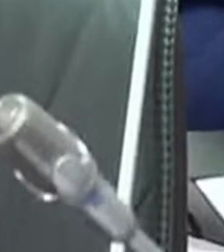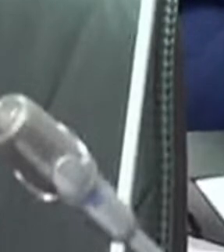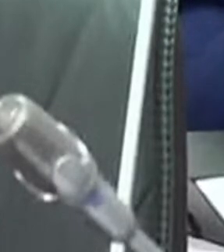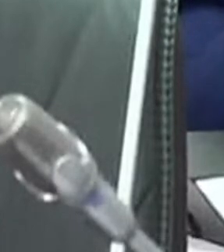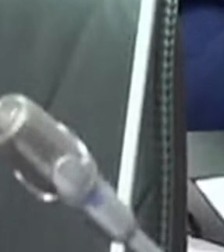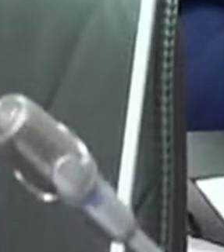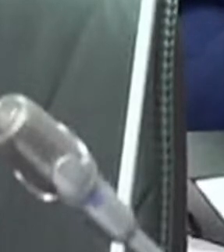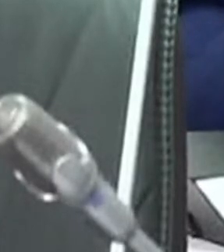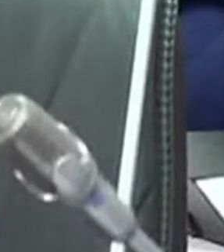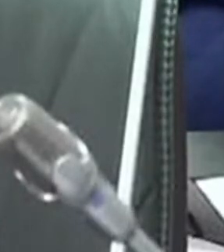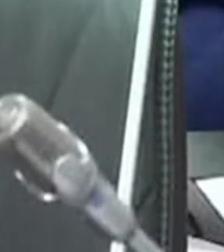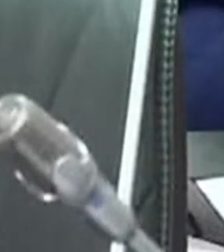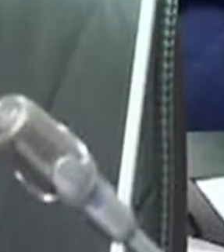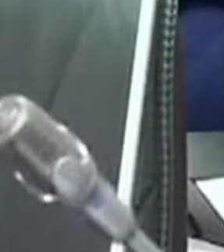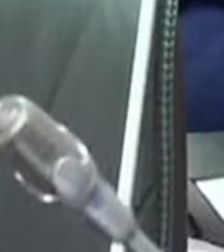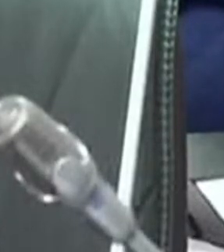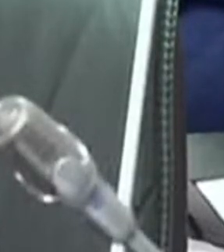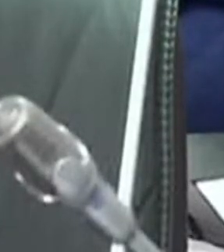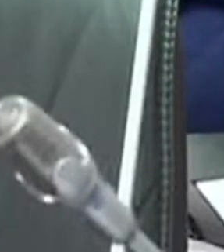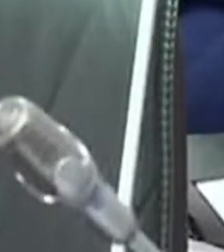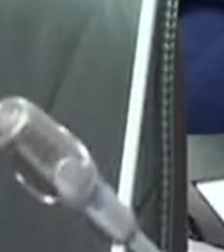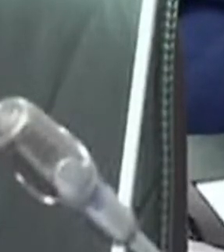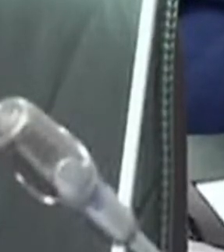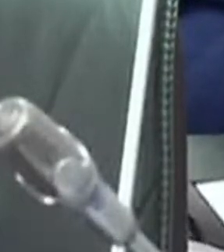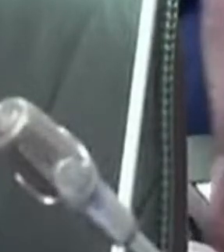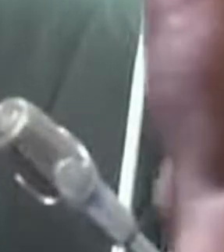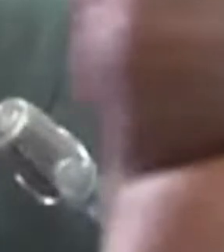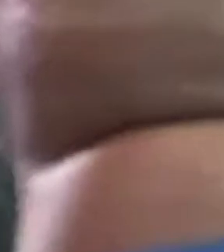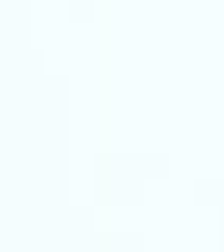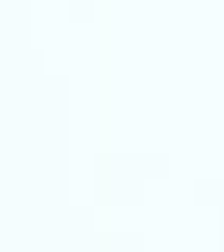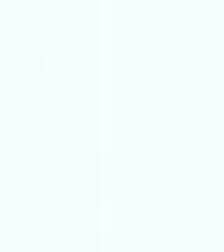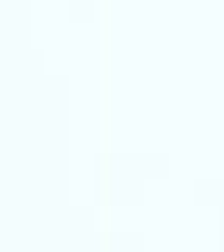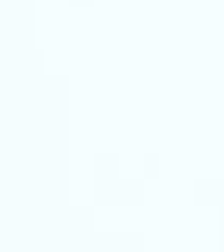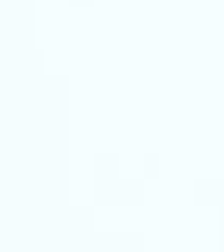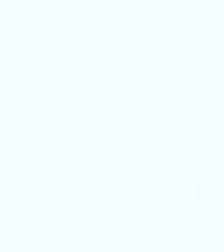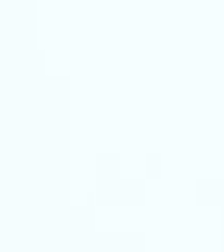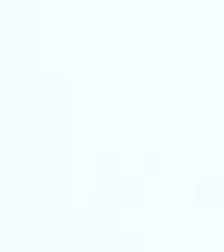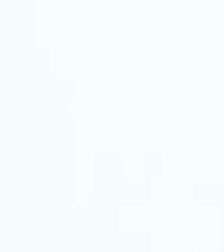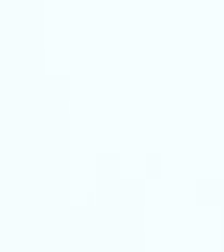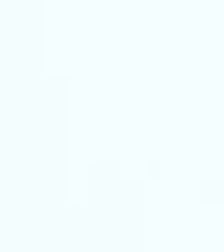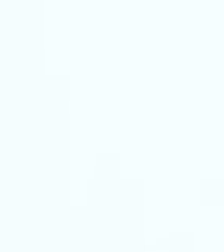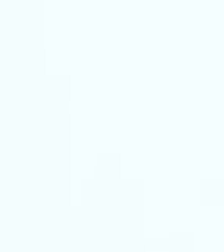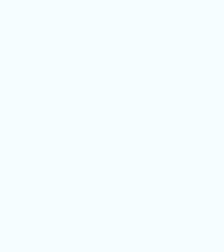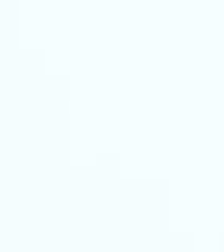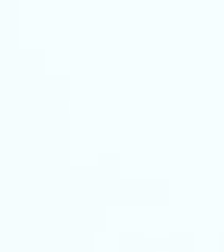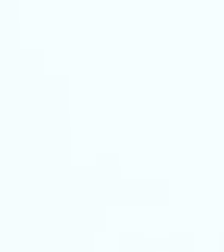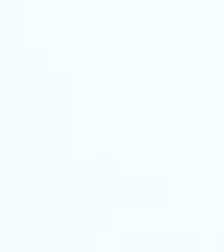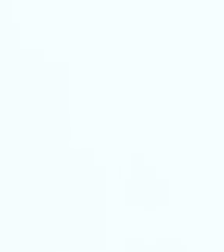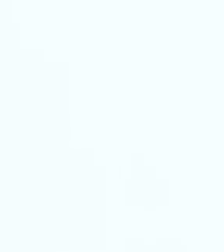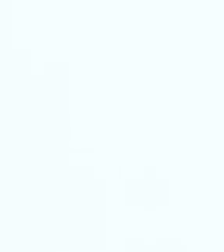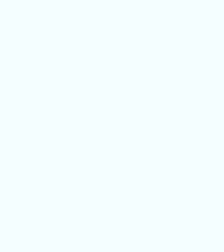Civil Society for Poverty Reduction. All right, thank you. Our staff, you can introduce yourselves.